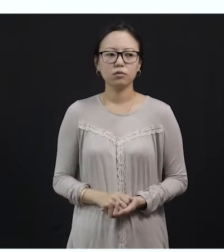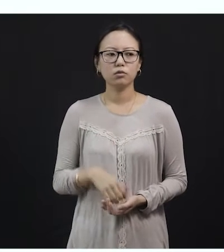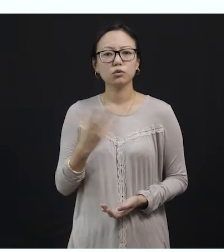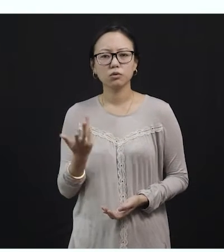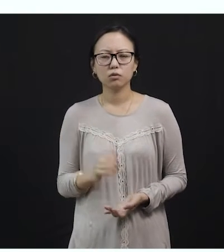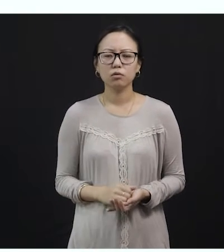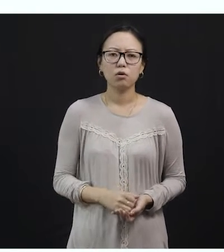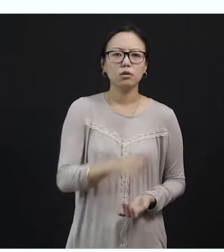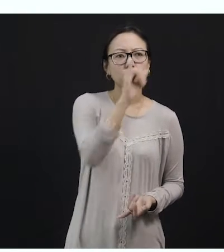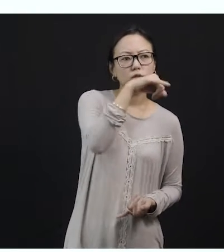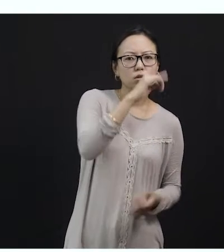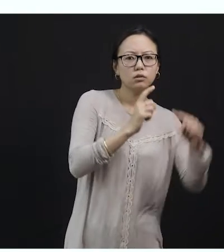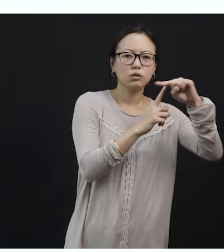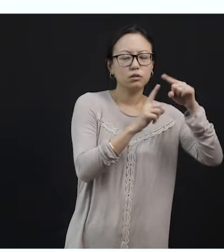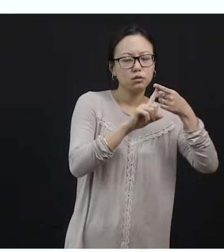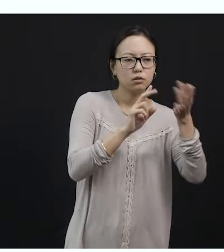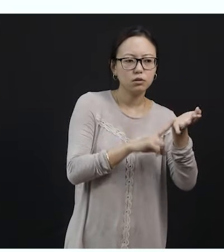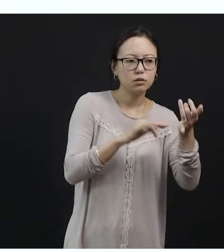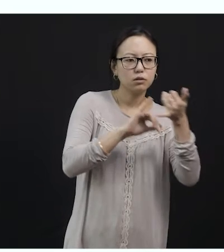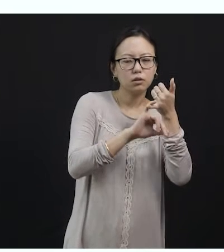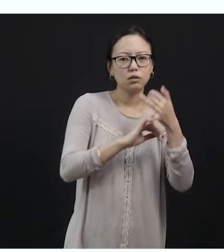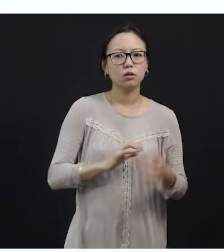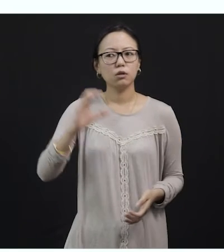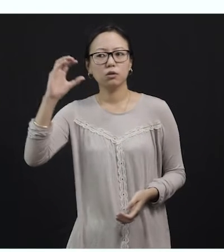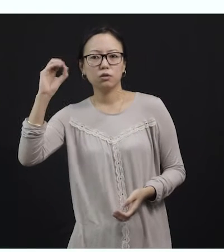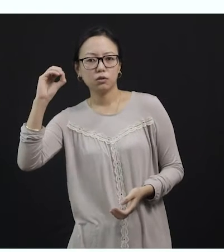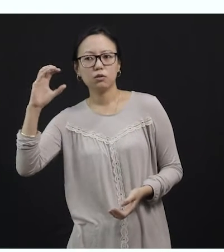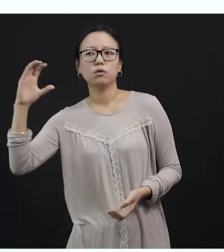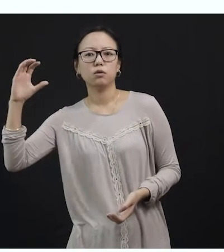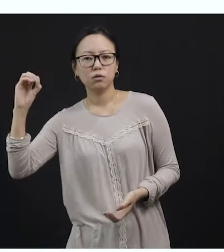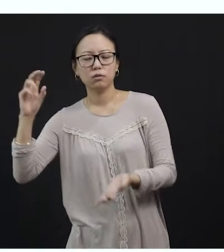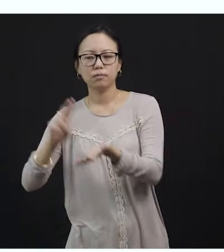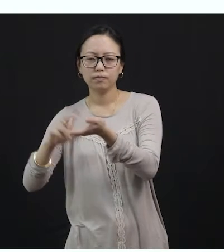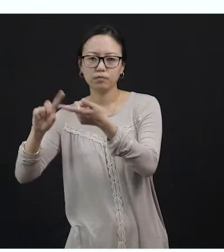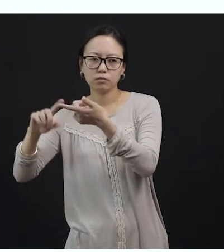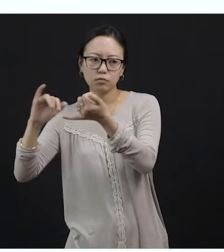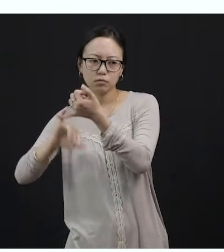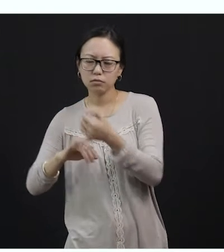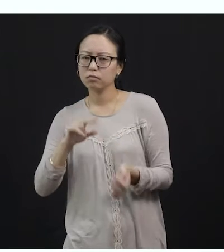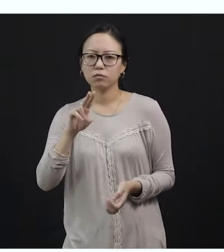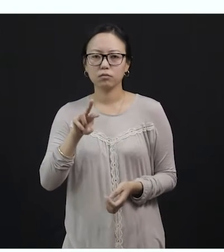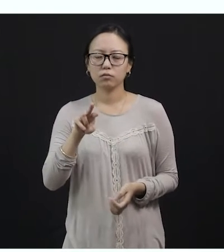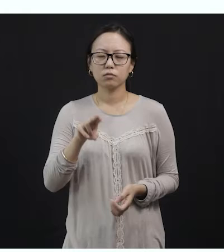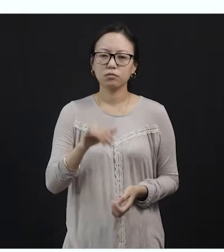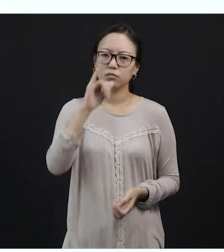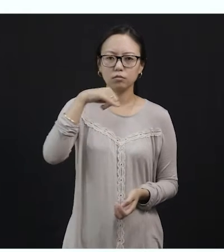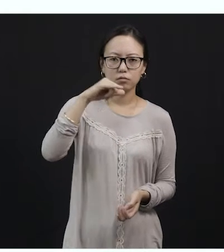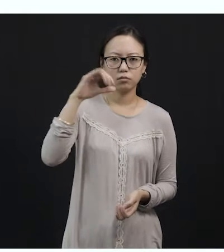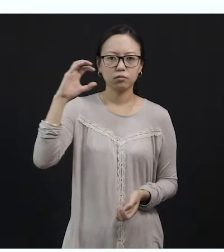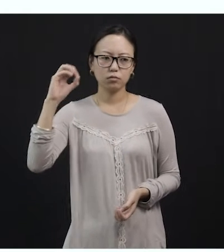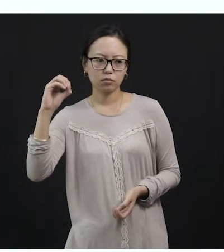indicates 6/10. And 0 1s, there's no ones over here, so we are going to call it